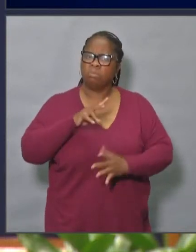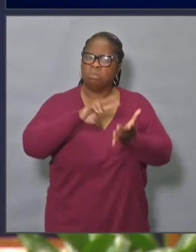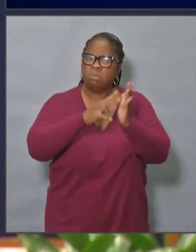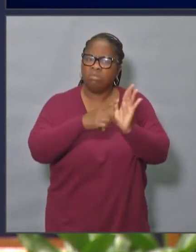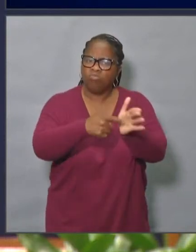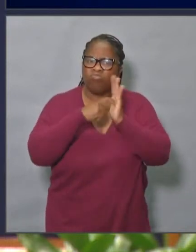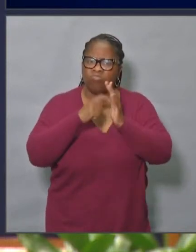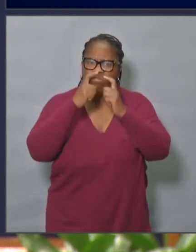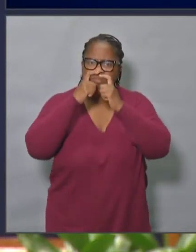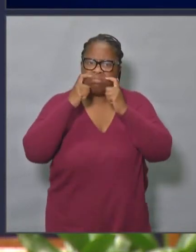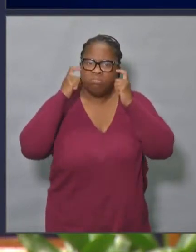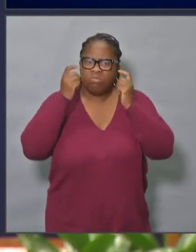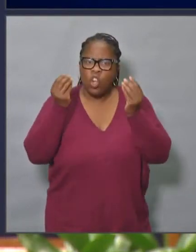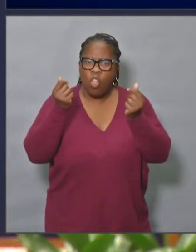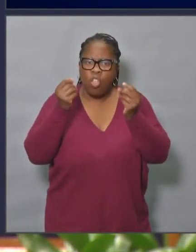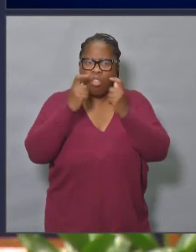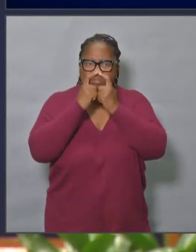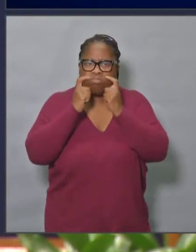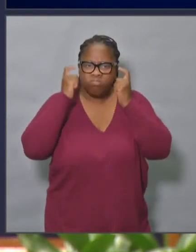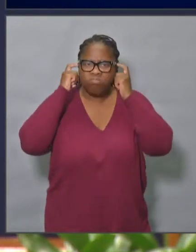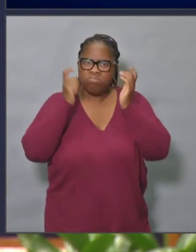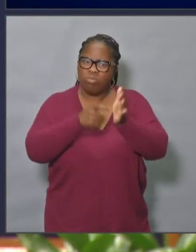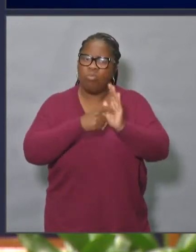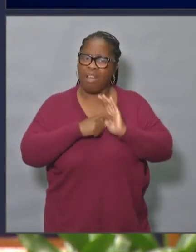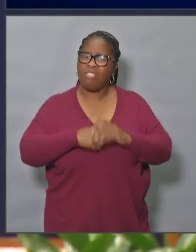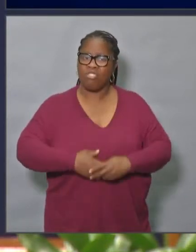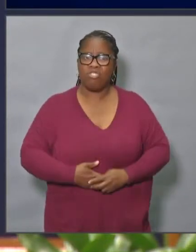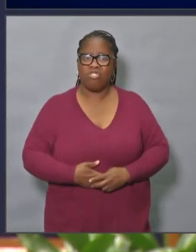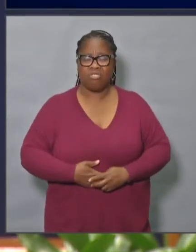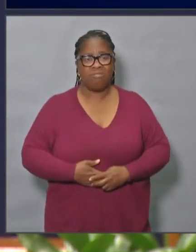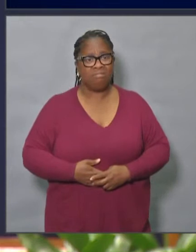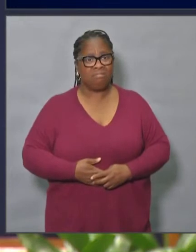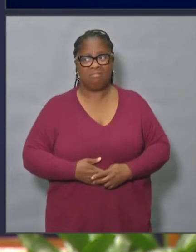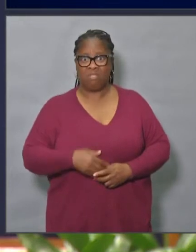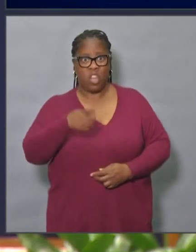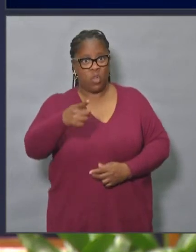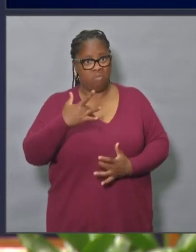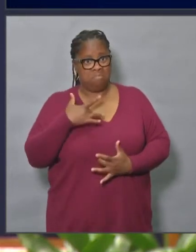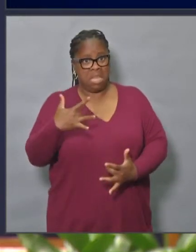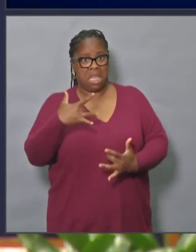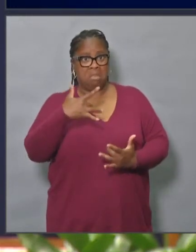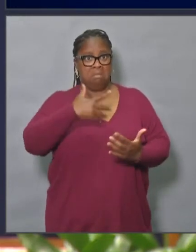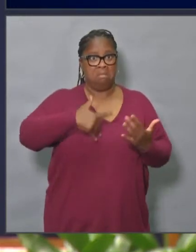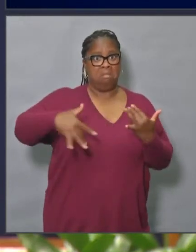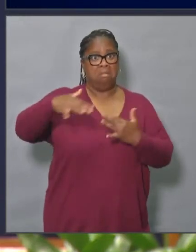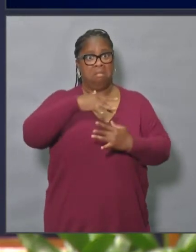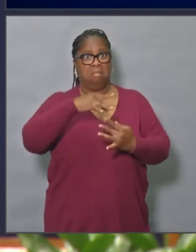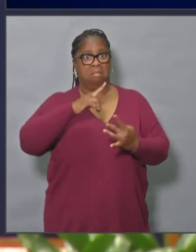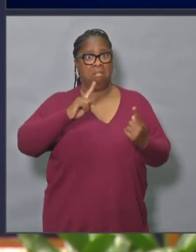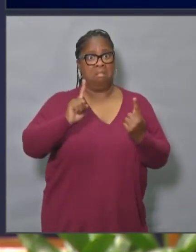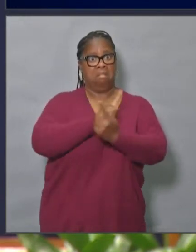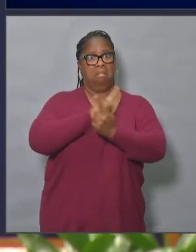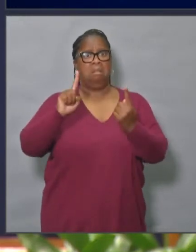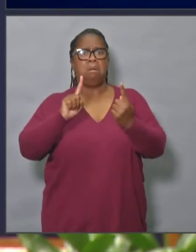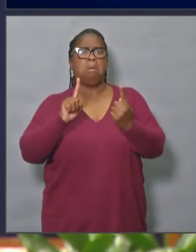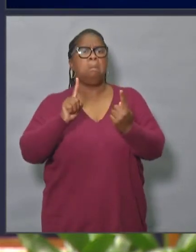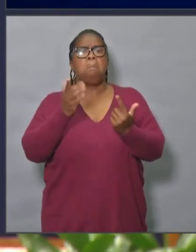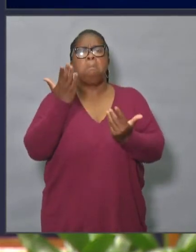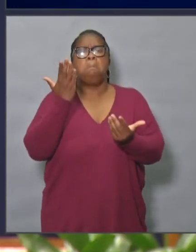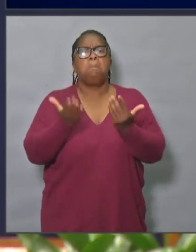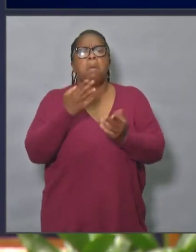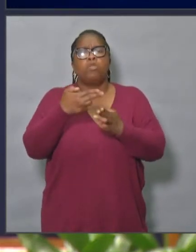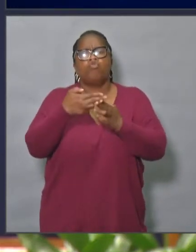a cloth face covering. You are likely to be around other people, even if only in passing, and that